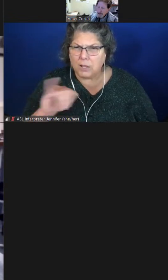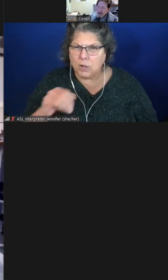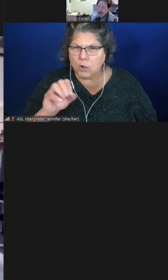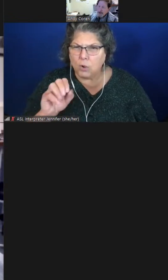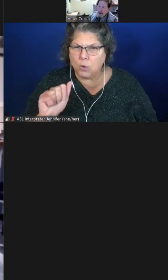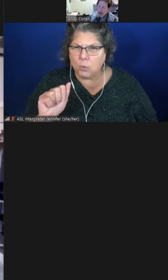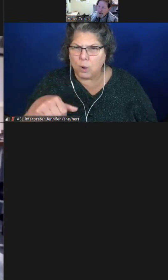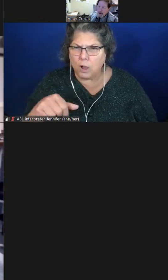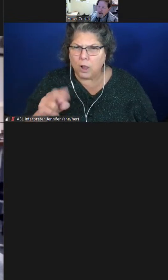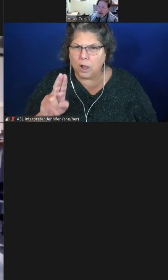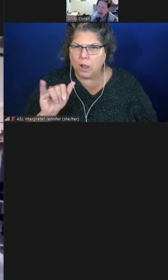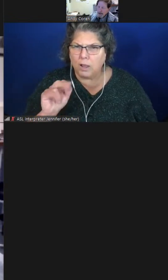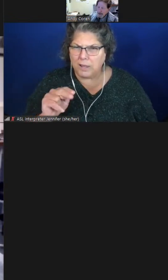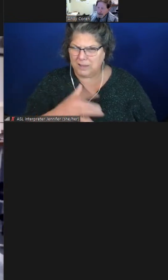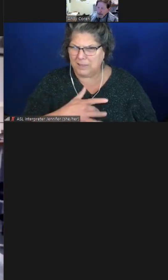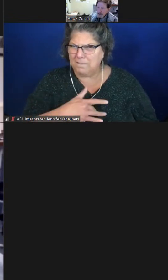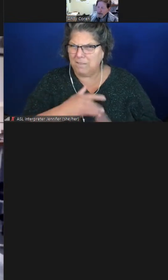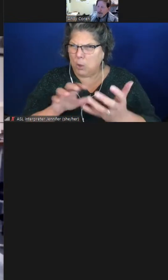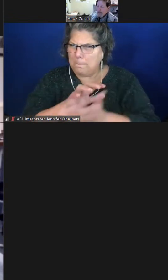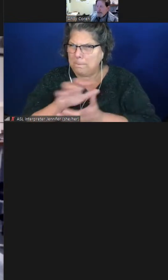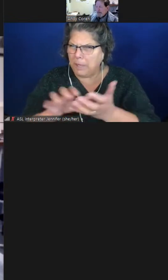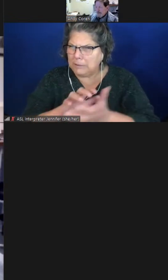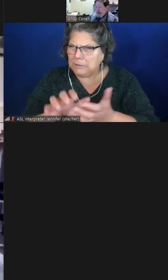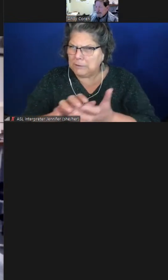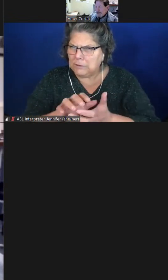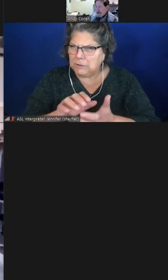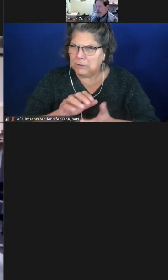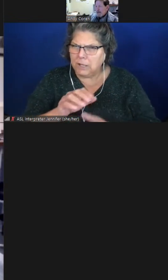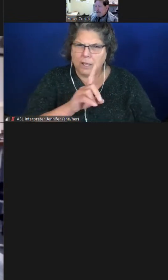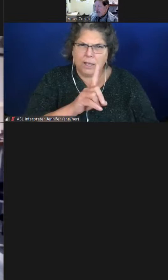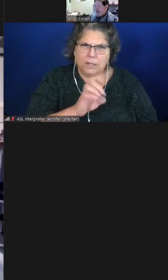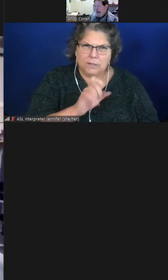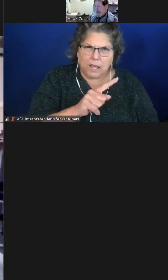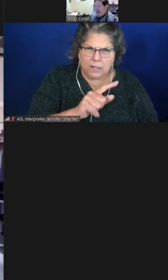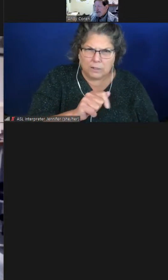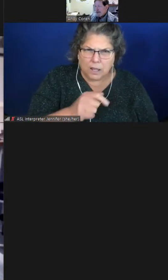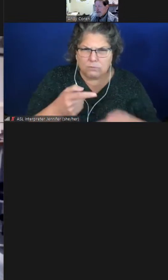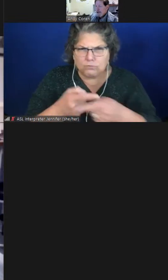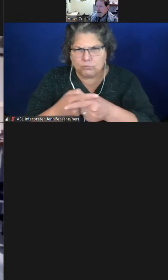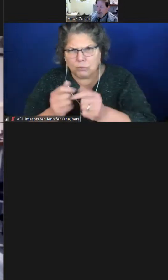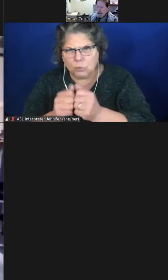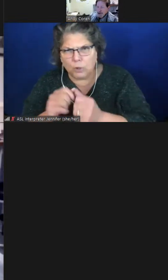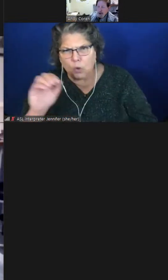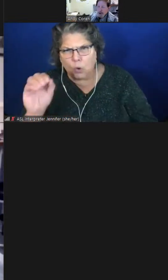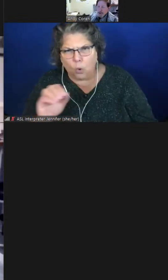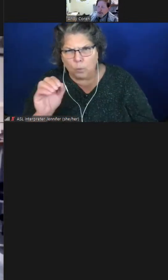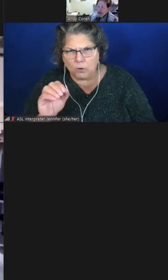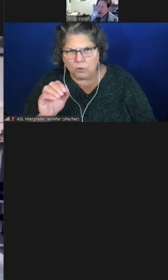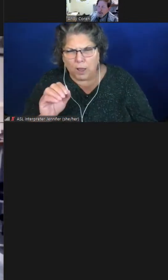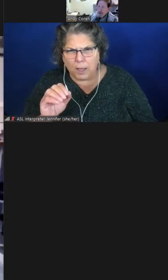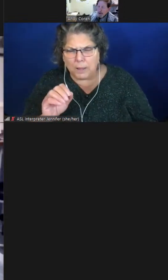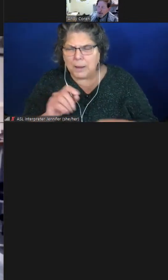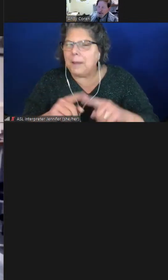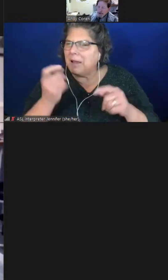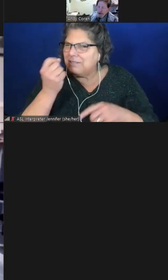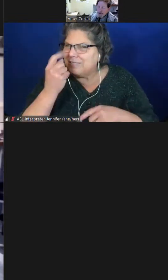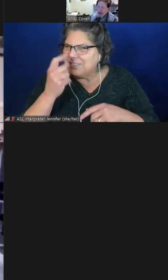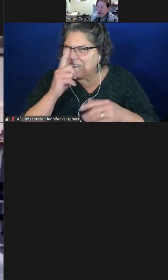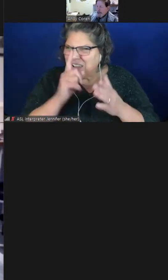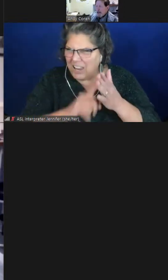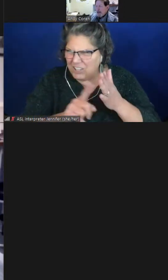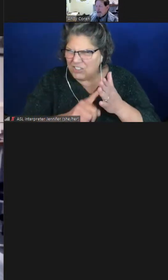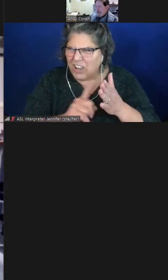a mixed Omicron and Delta infection. But what's happened is they're looking at wastewater and they're looking at whole